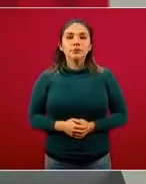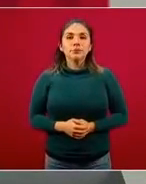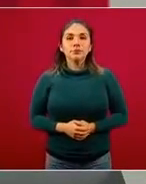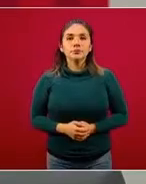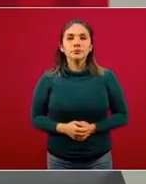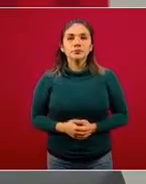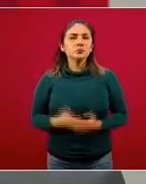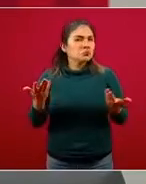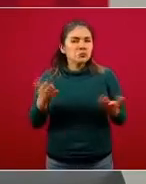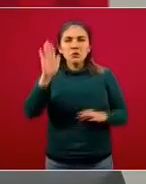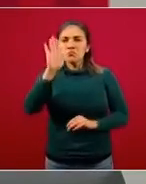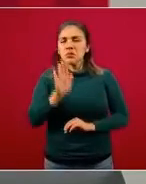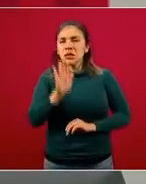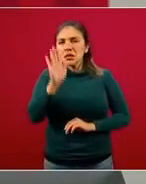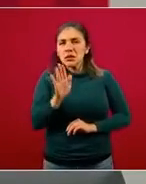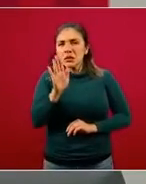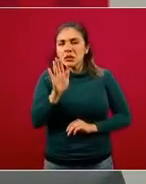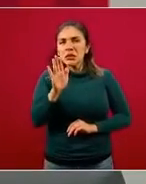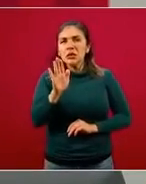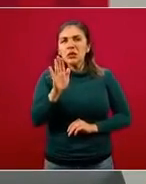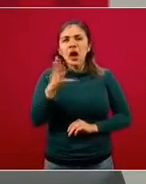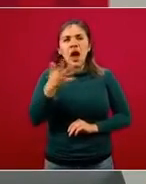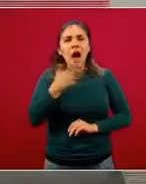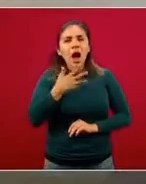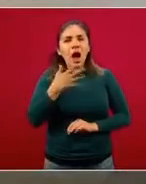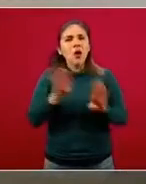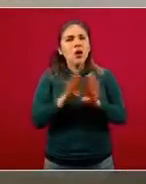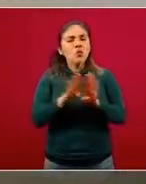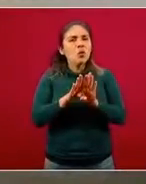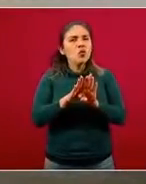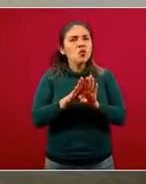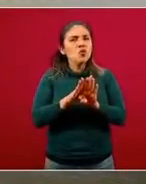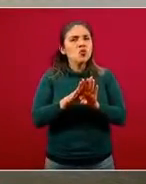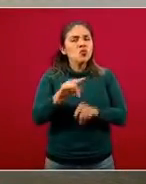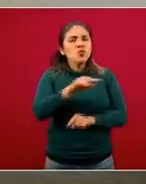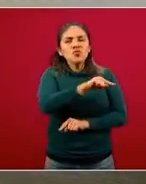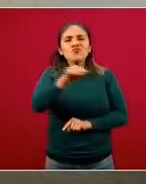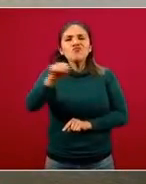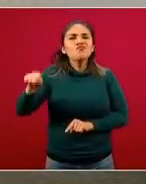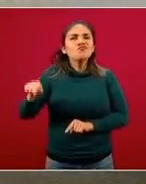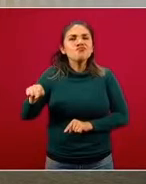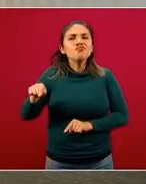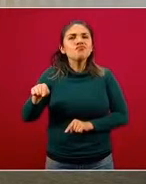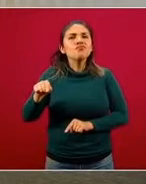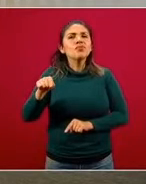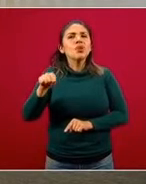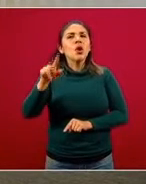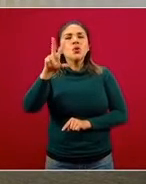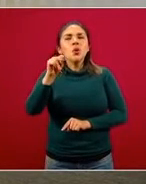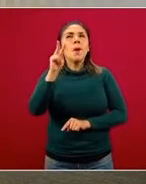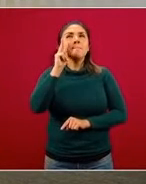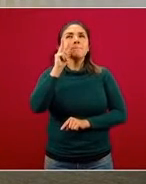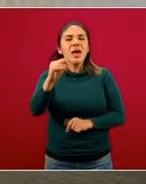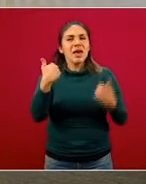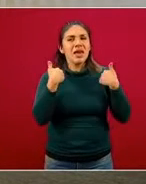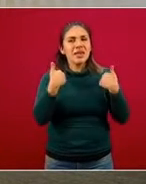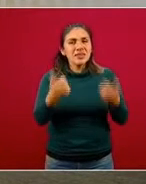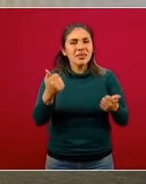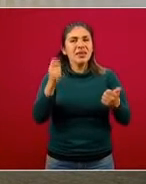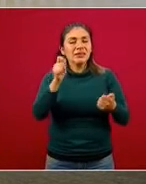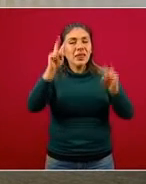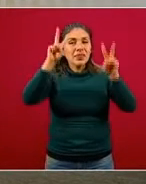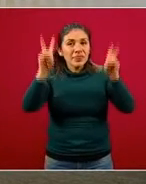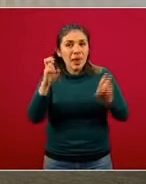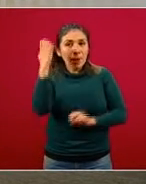testing. I don't know, for some reason or another, there's a barrier for people to be